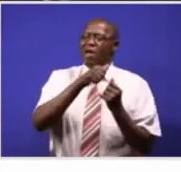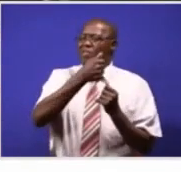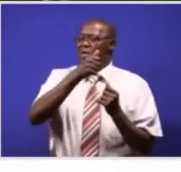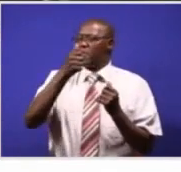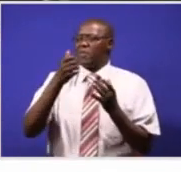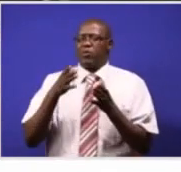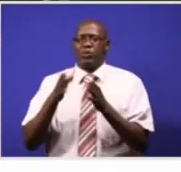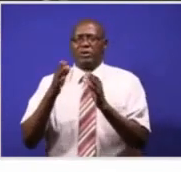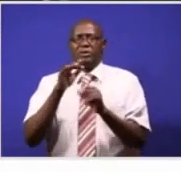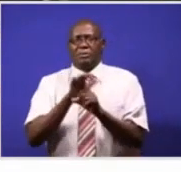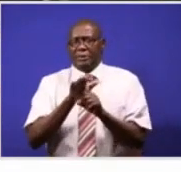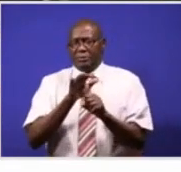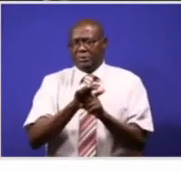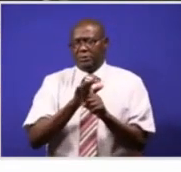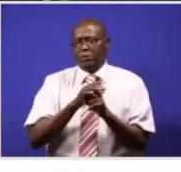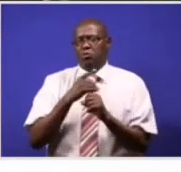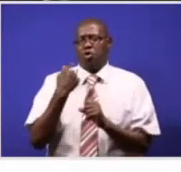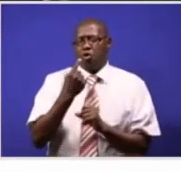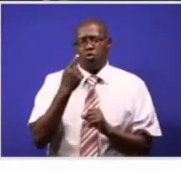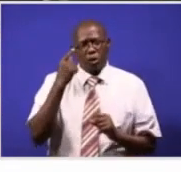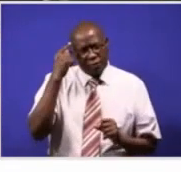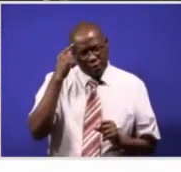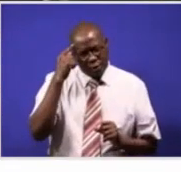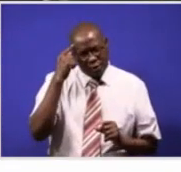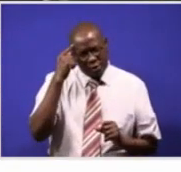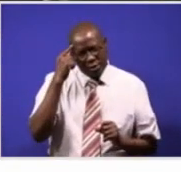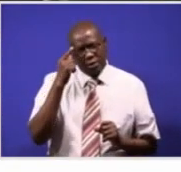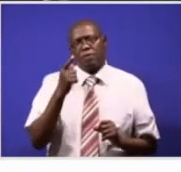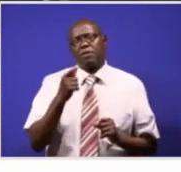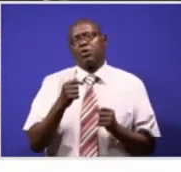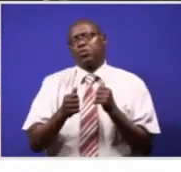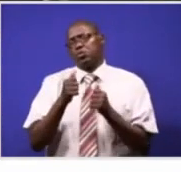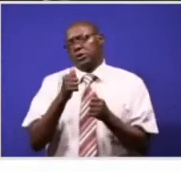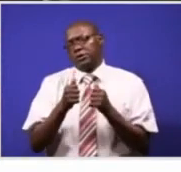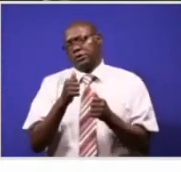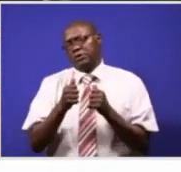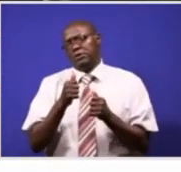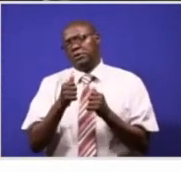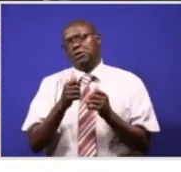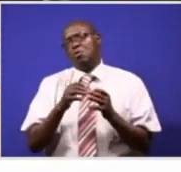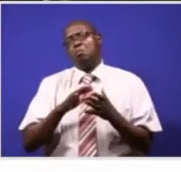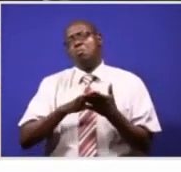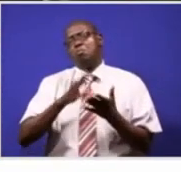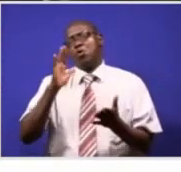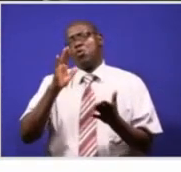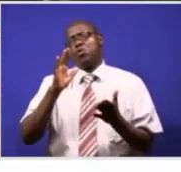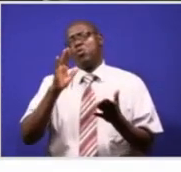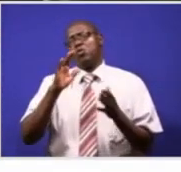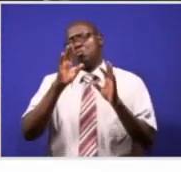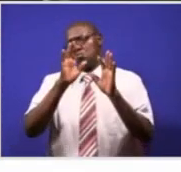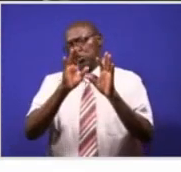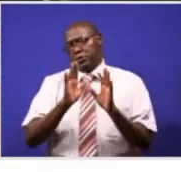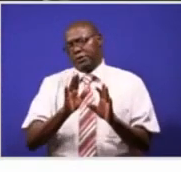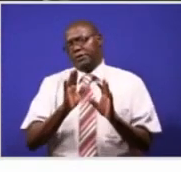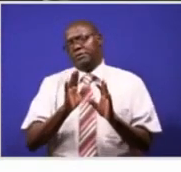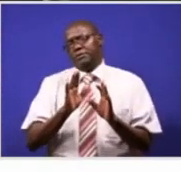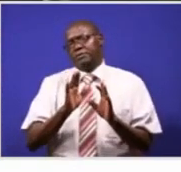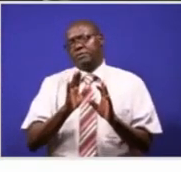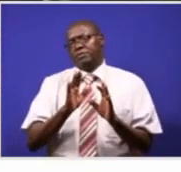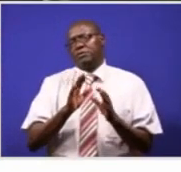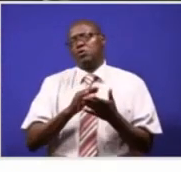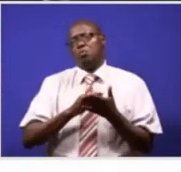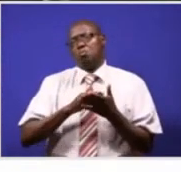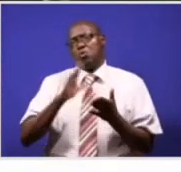ways, but always think what is bigger, what is more critical, what is at stake